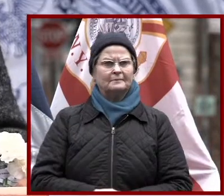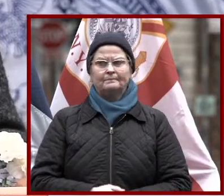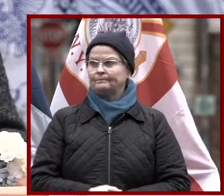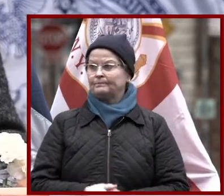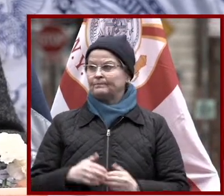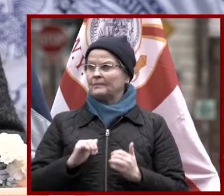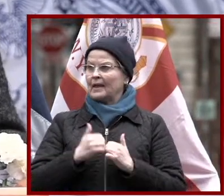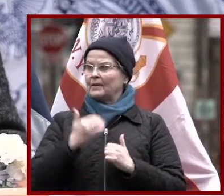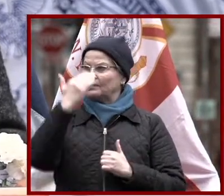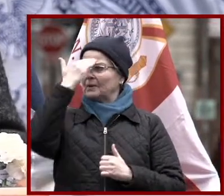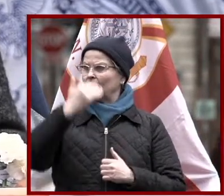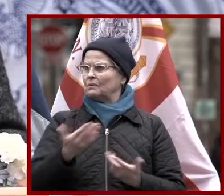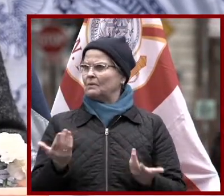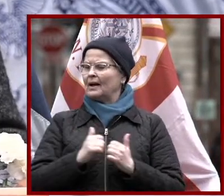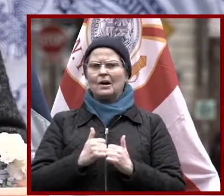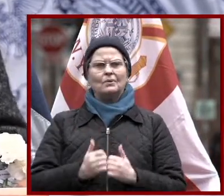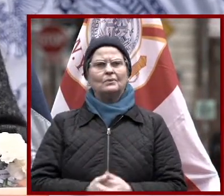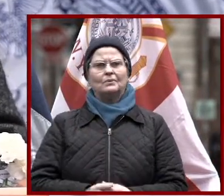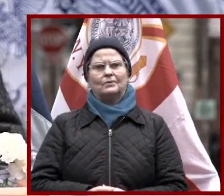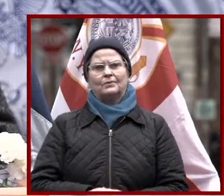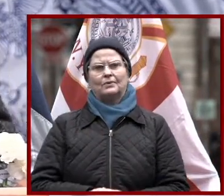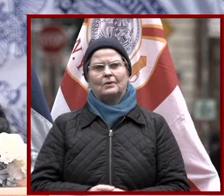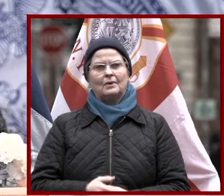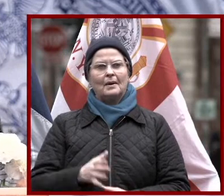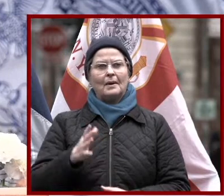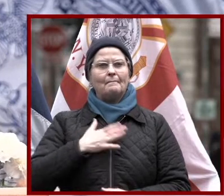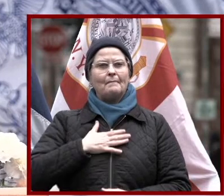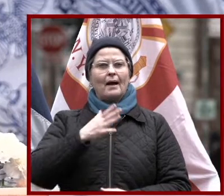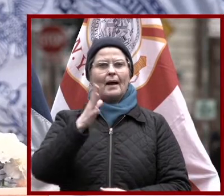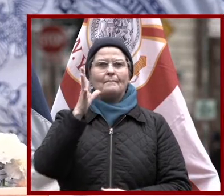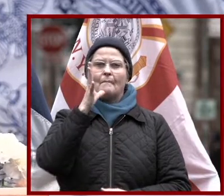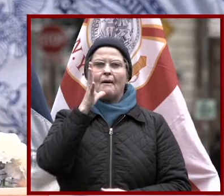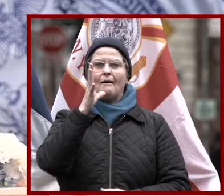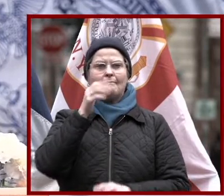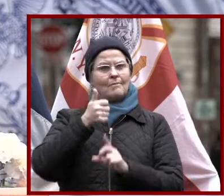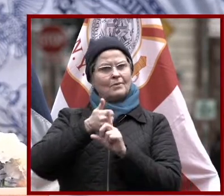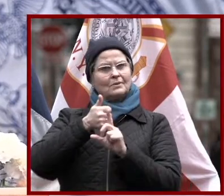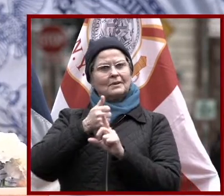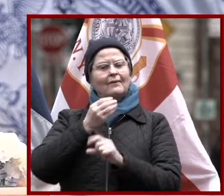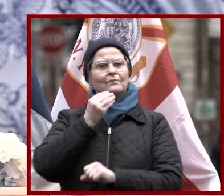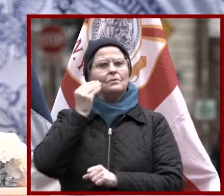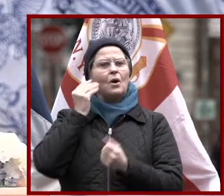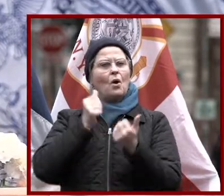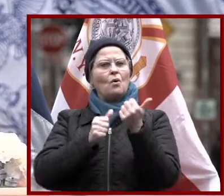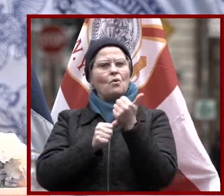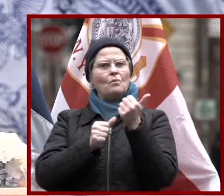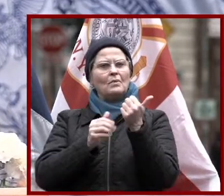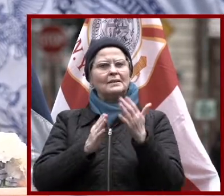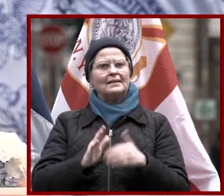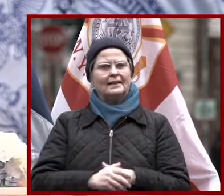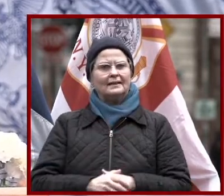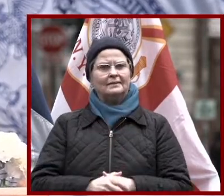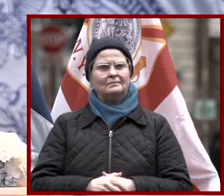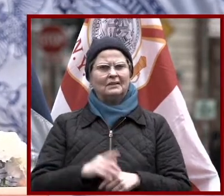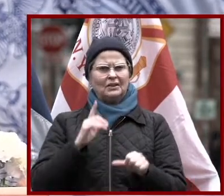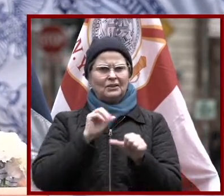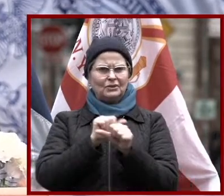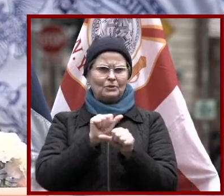How do I know this? Because my mom was a home attendant. She worked 24-hour